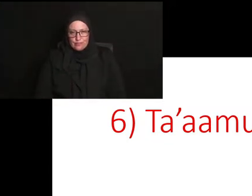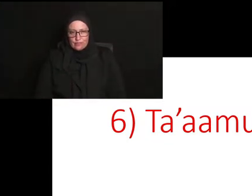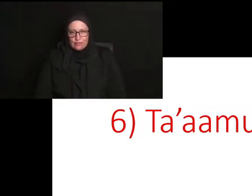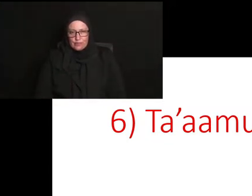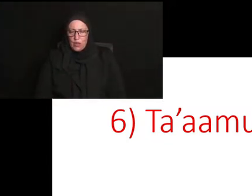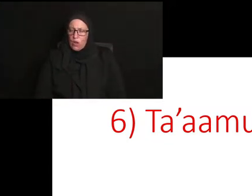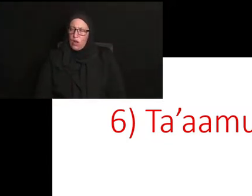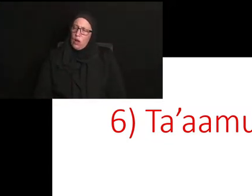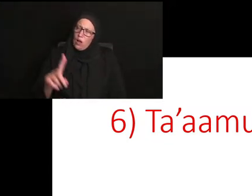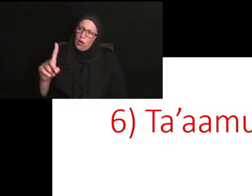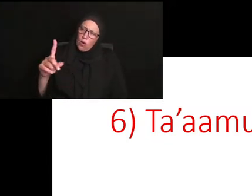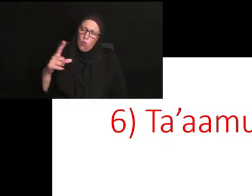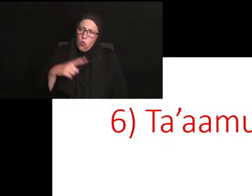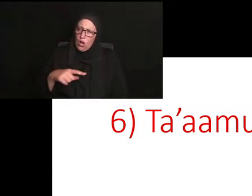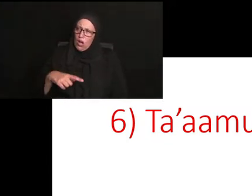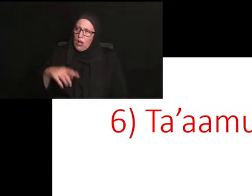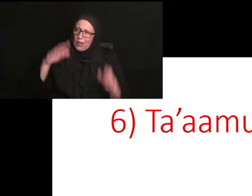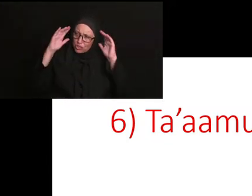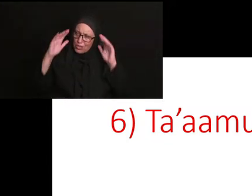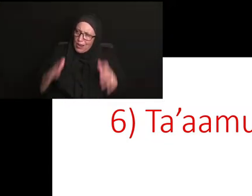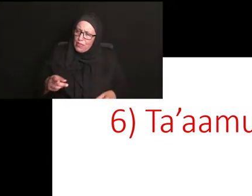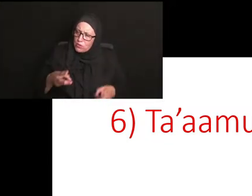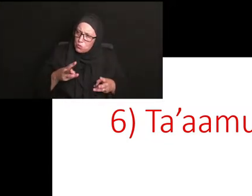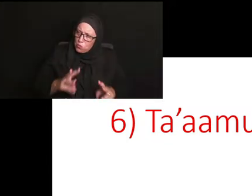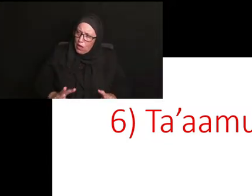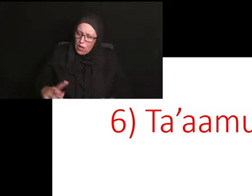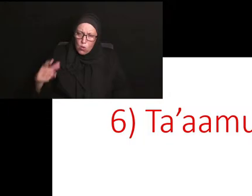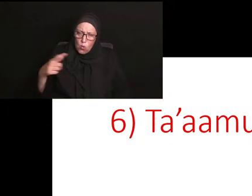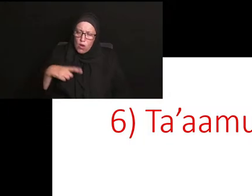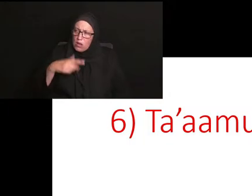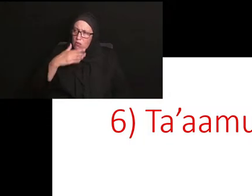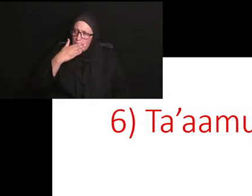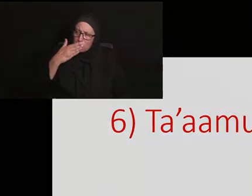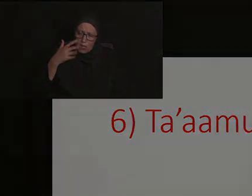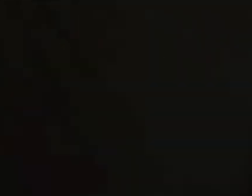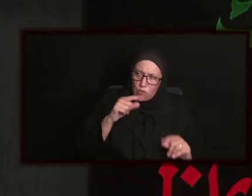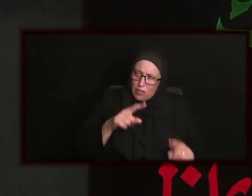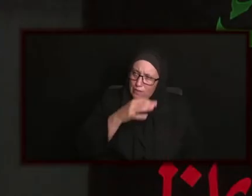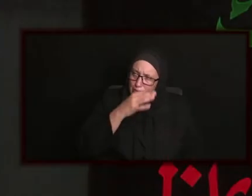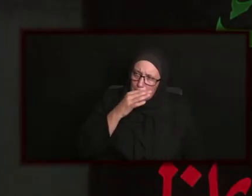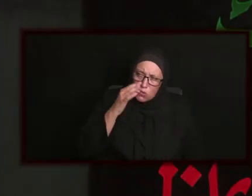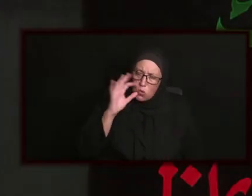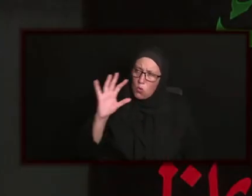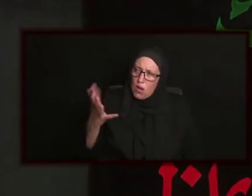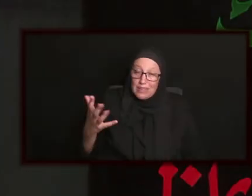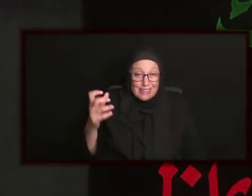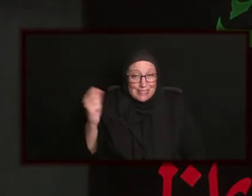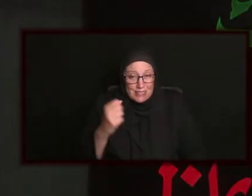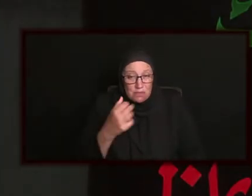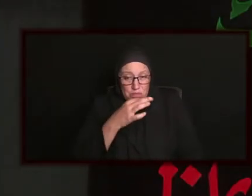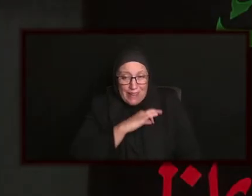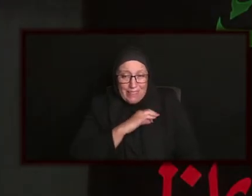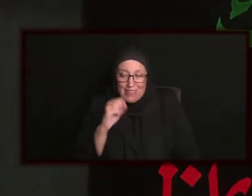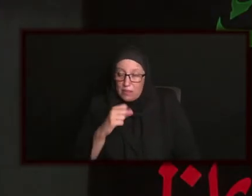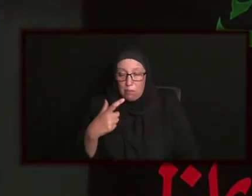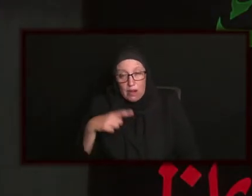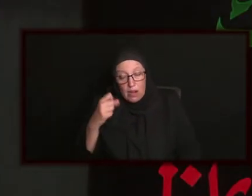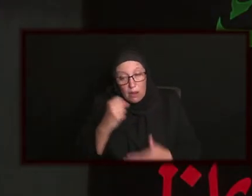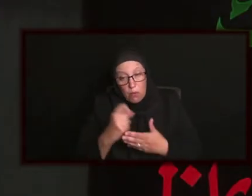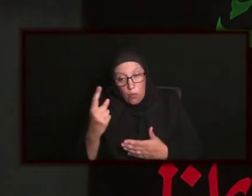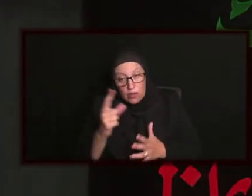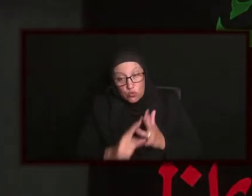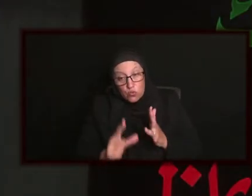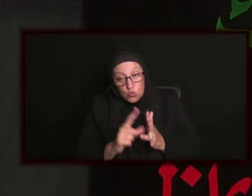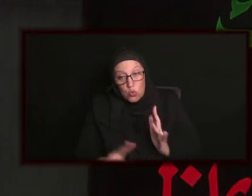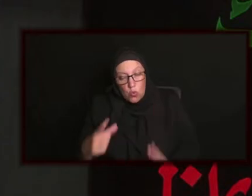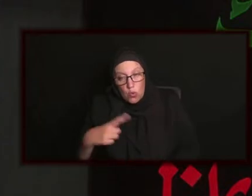like this in Shah Ramadan? Why are we fasting? Yeah, because it has some benefits. Yes, it has benefits. But the main reason why I'm doing it